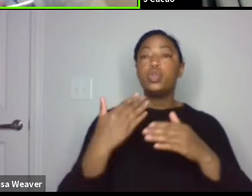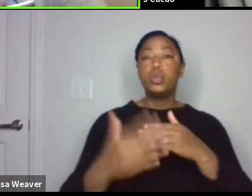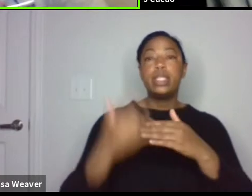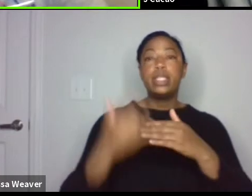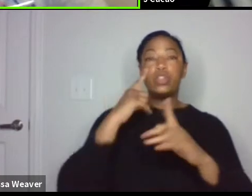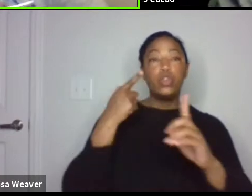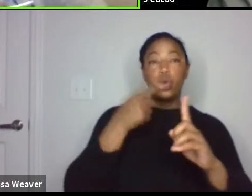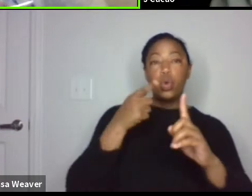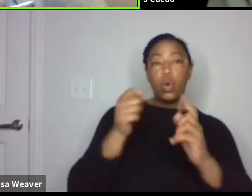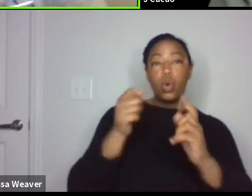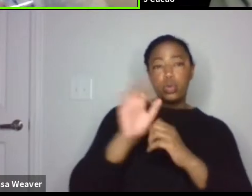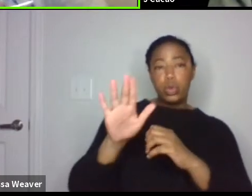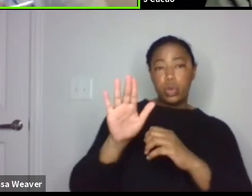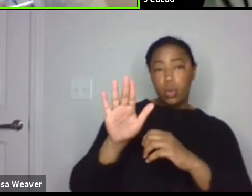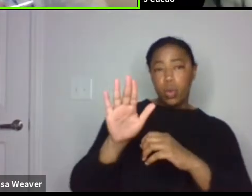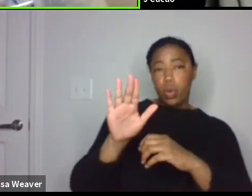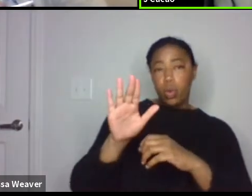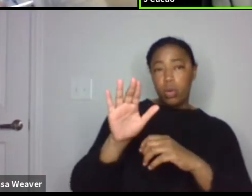with your career?